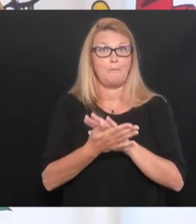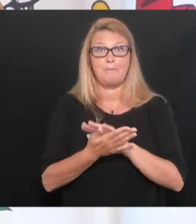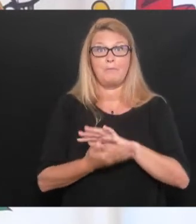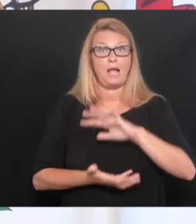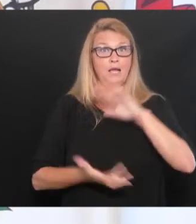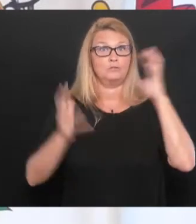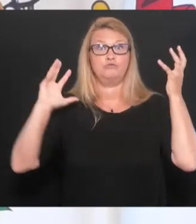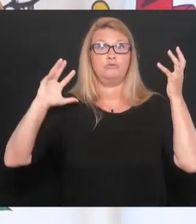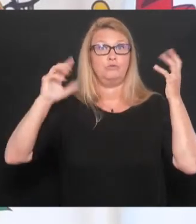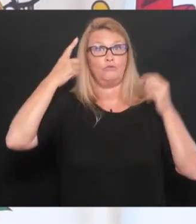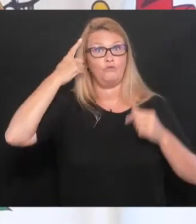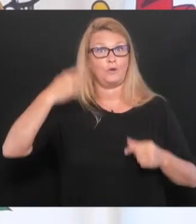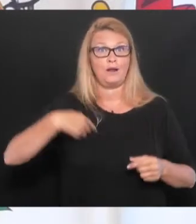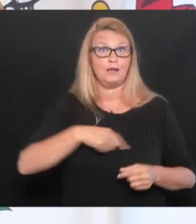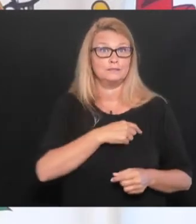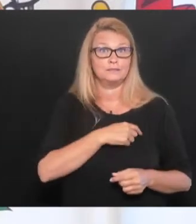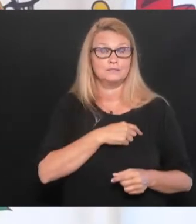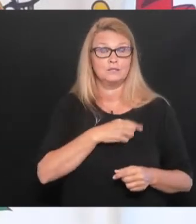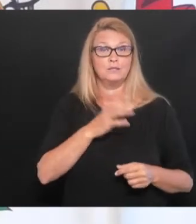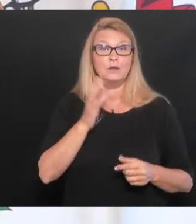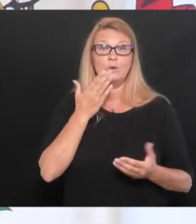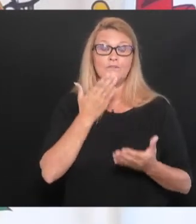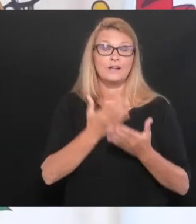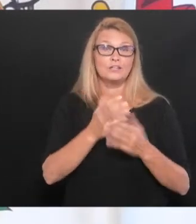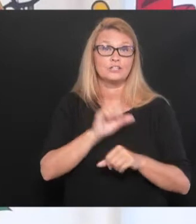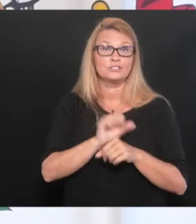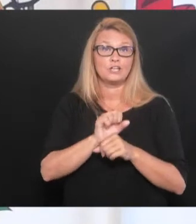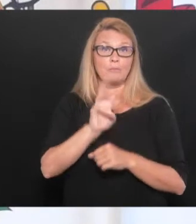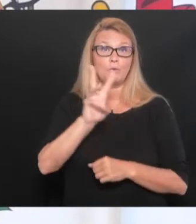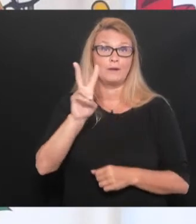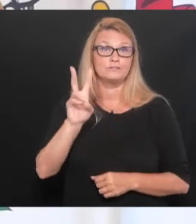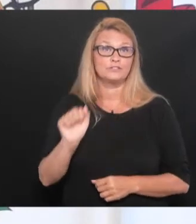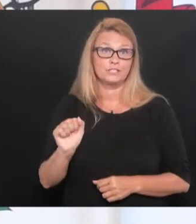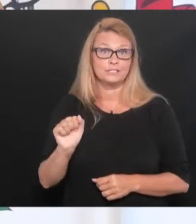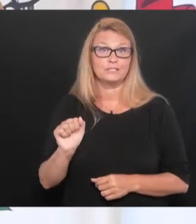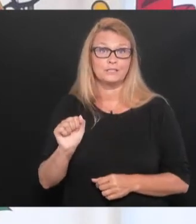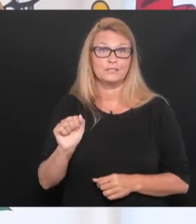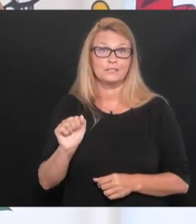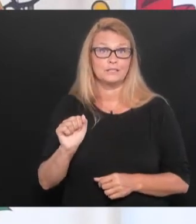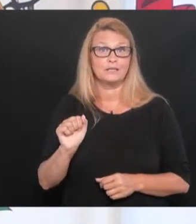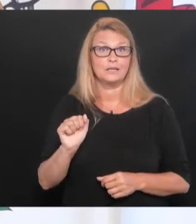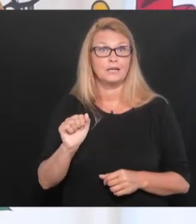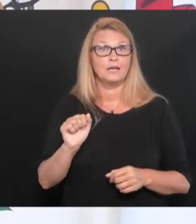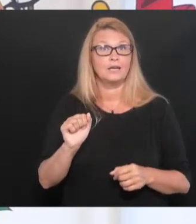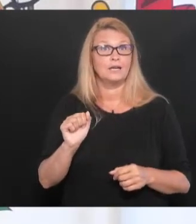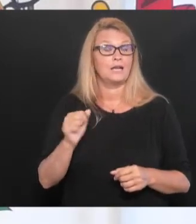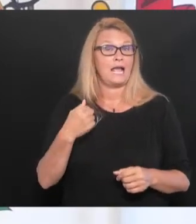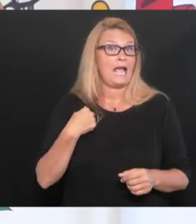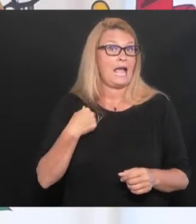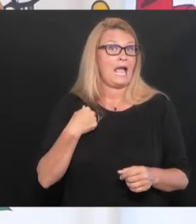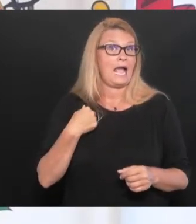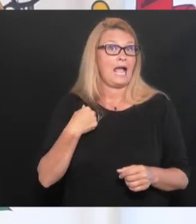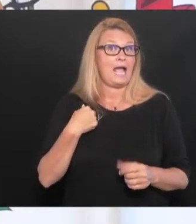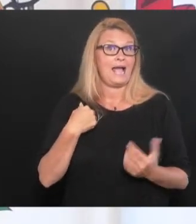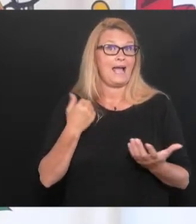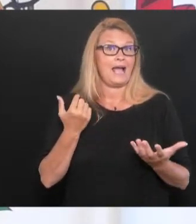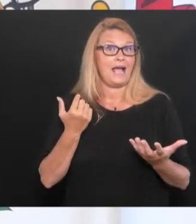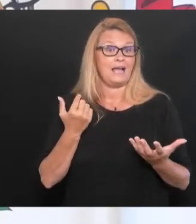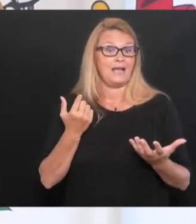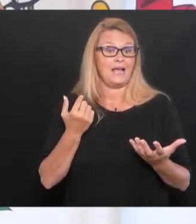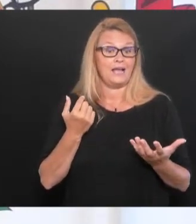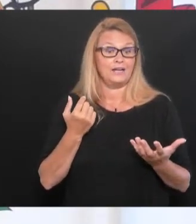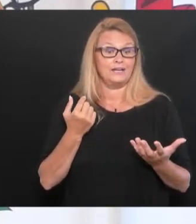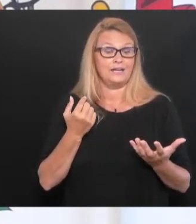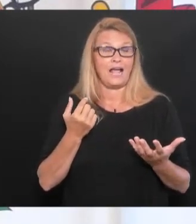in West Virginia. We continue to do that job, but daggone, I want rid